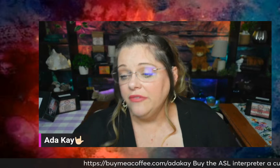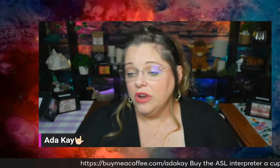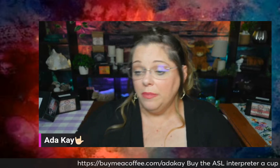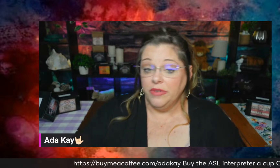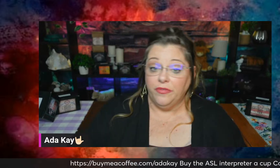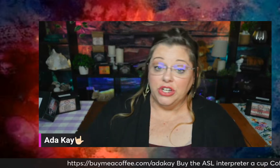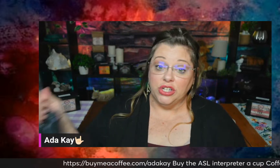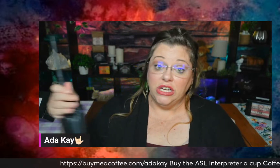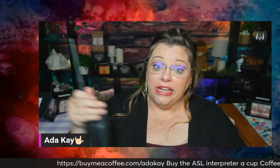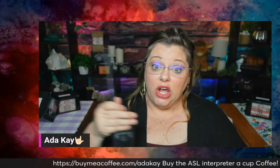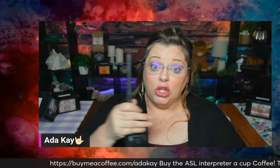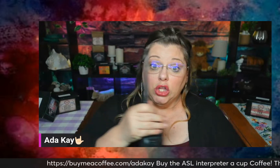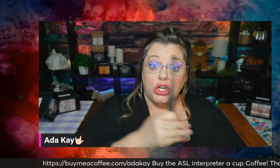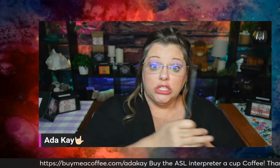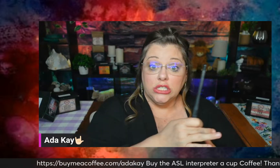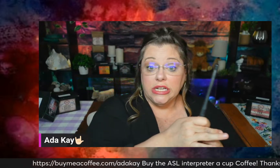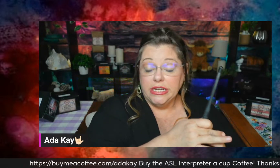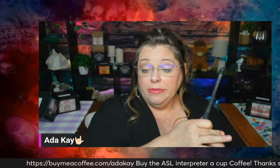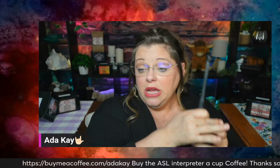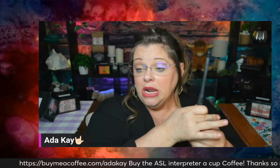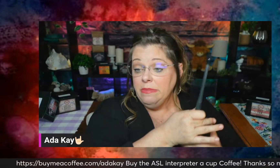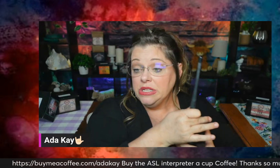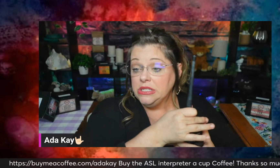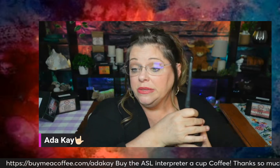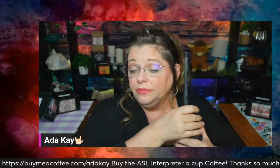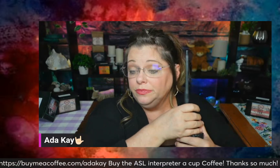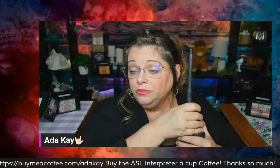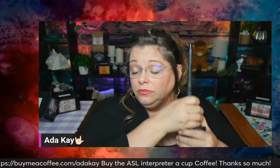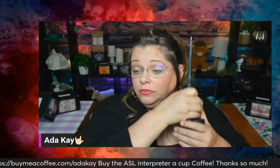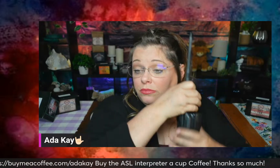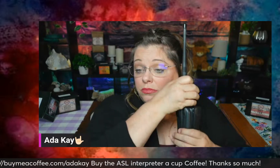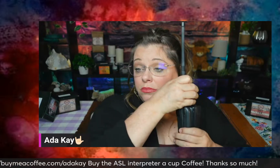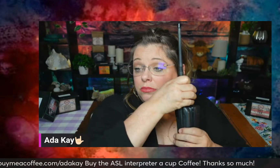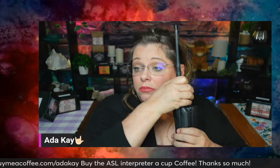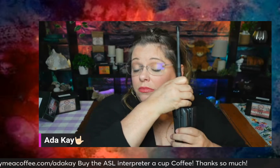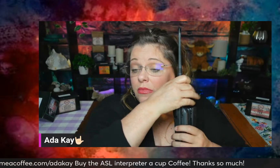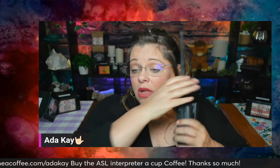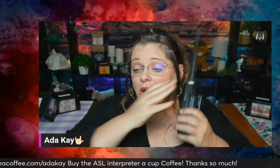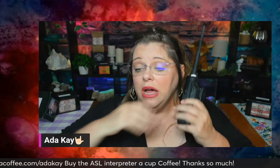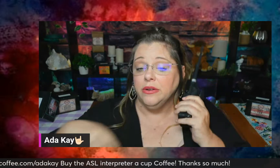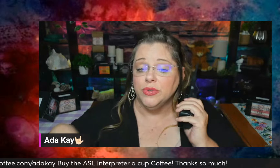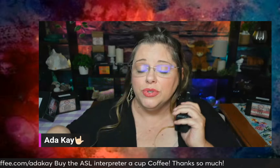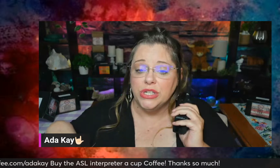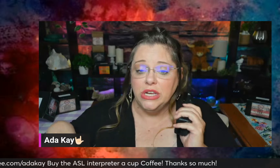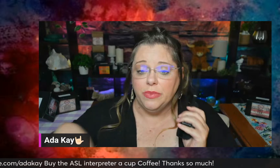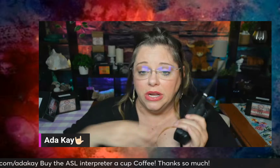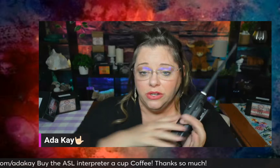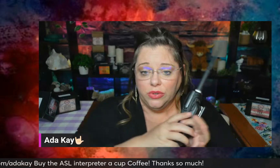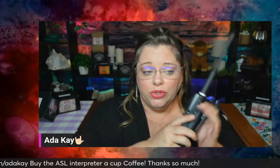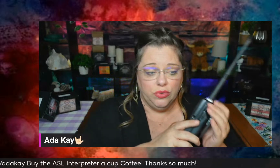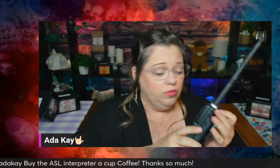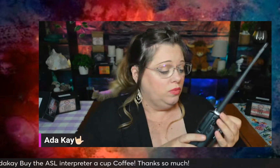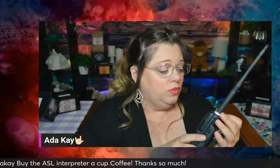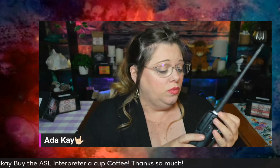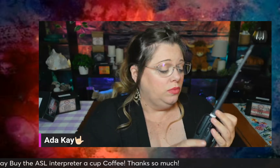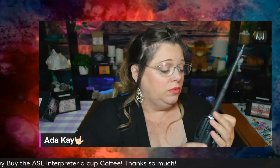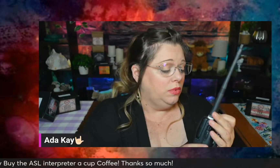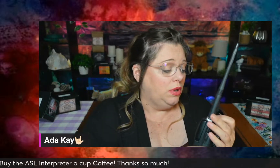I have not been fishing in a long time, and I miss it. I don't do sea, but I